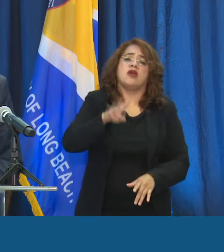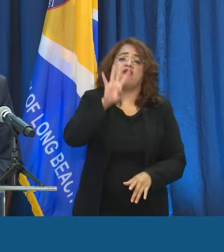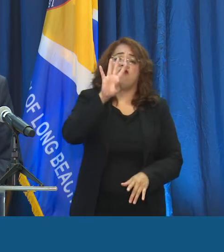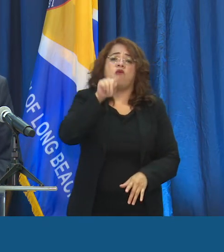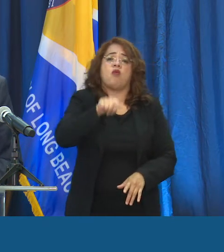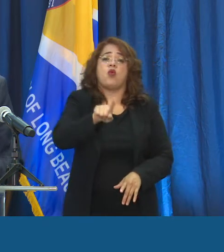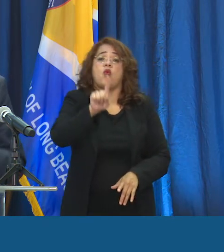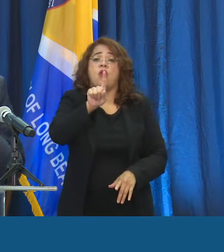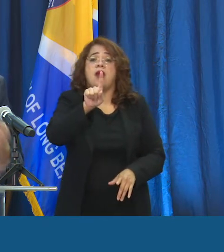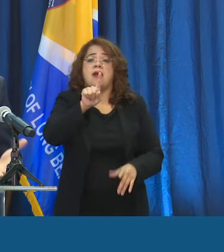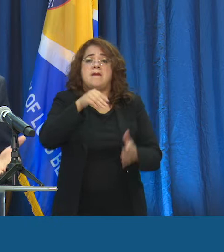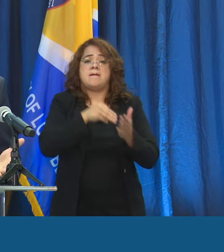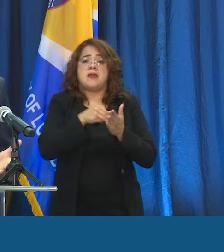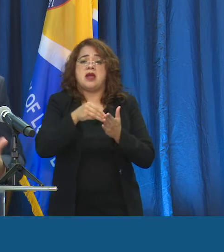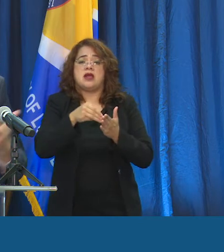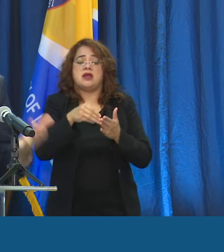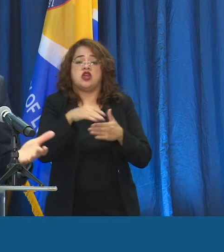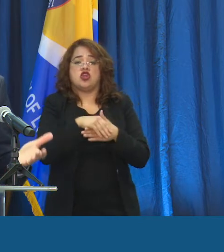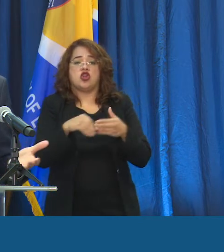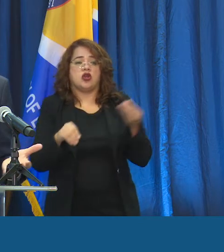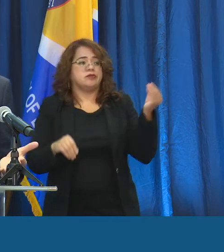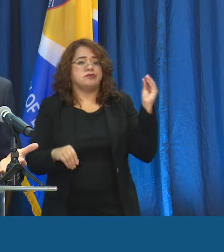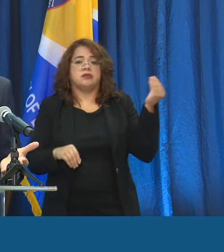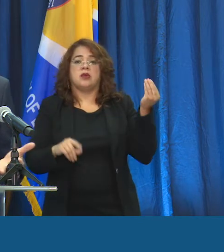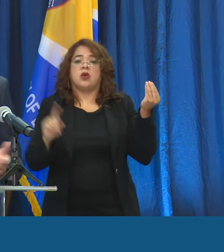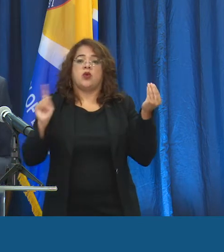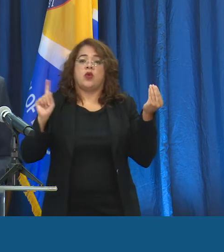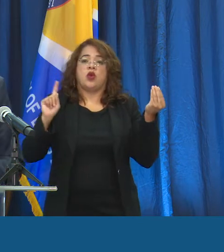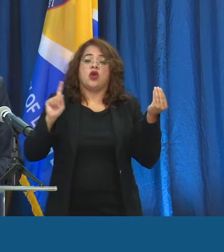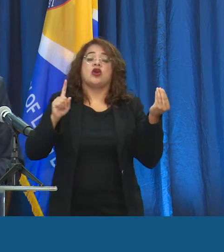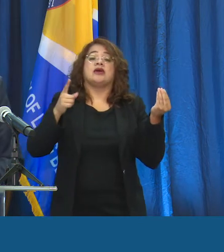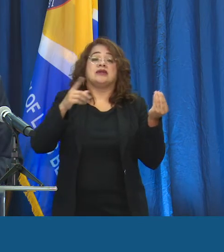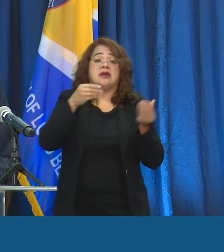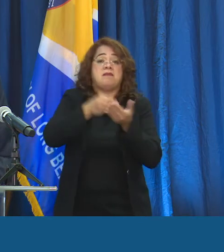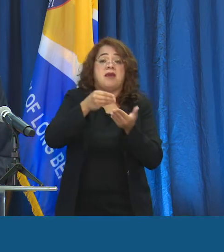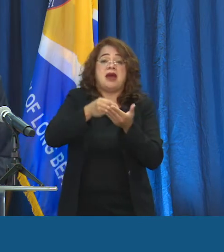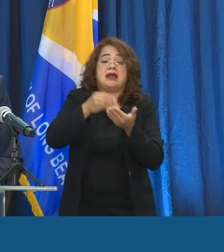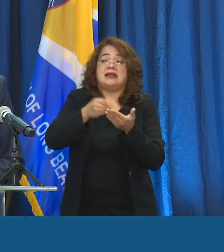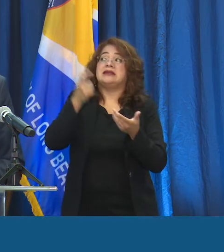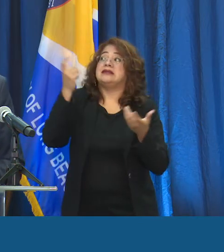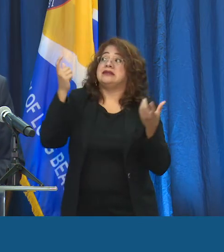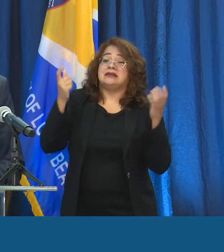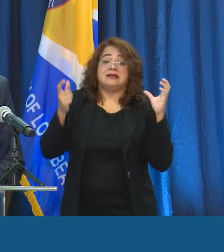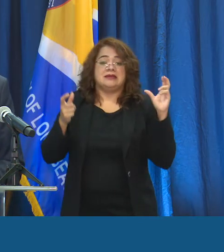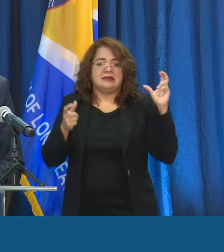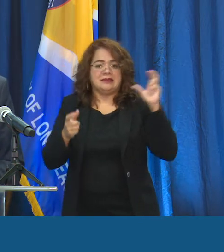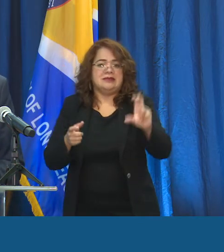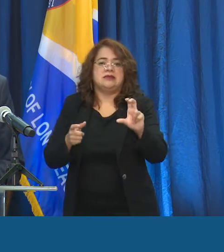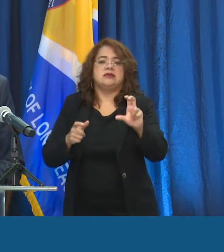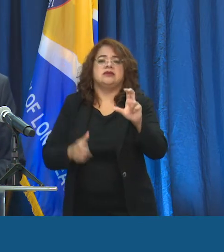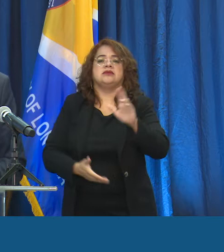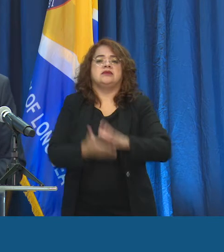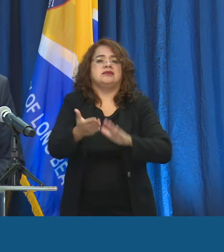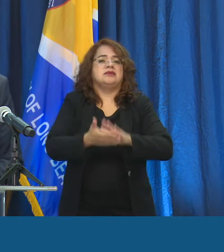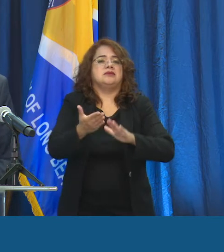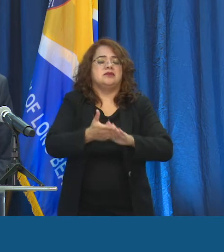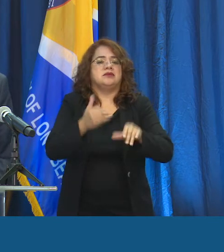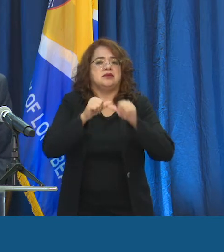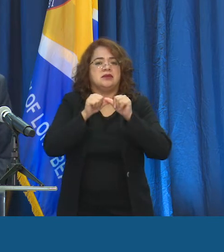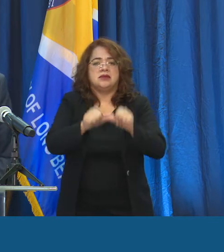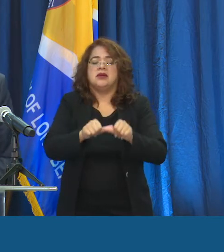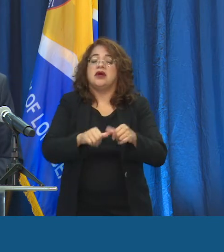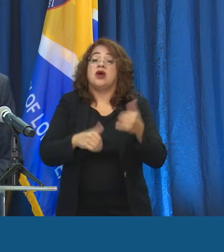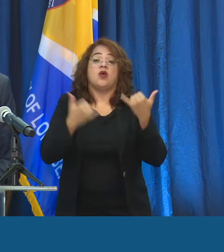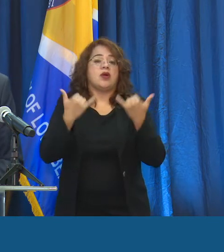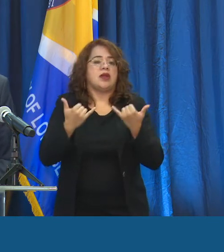$4.1 million in unidentified dollars in order to draw down those funds. So we are recommending that we do not do that at